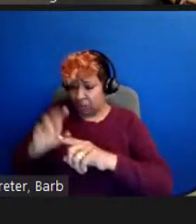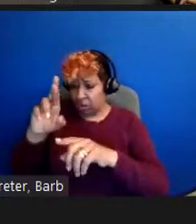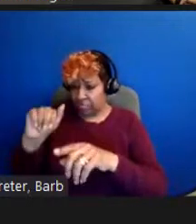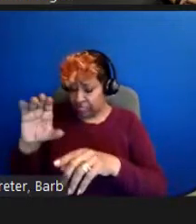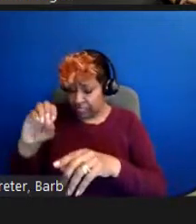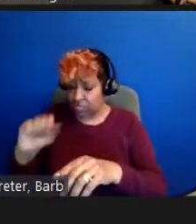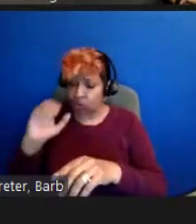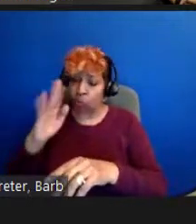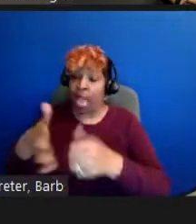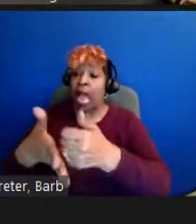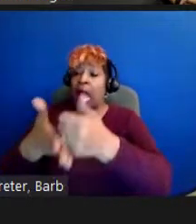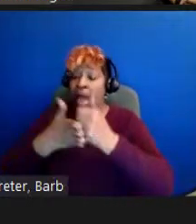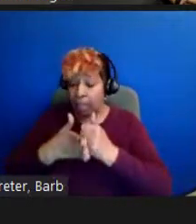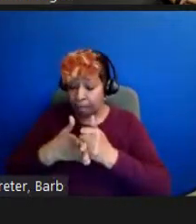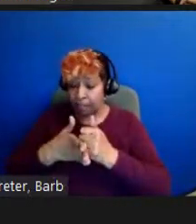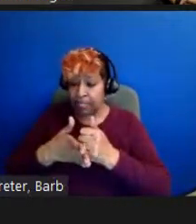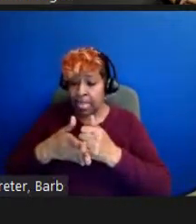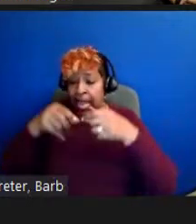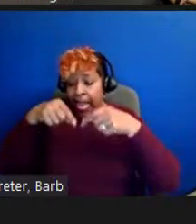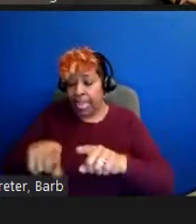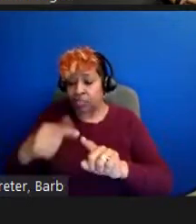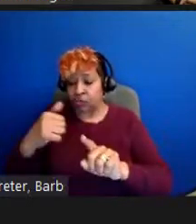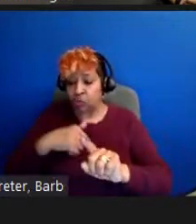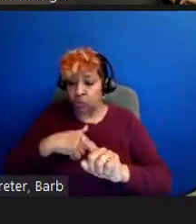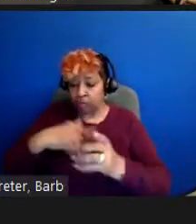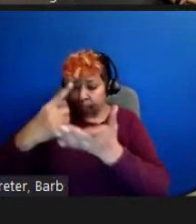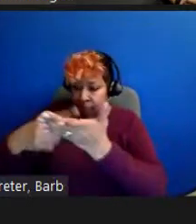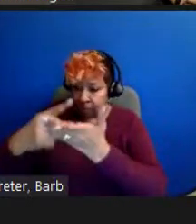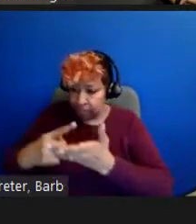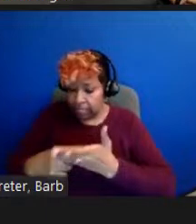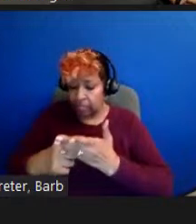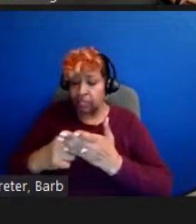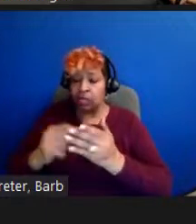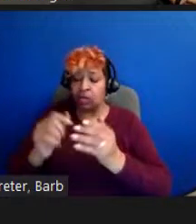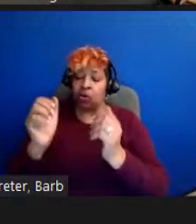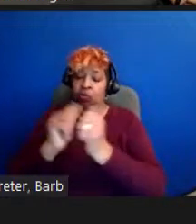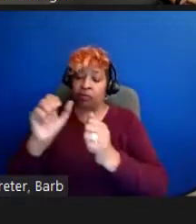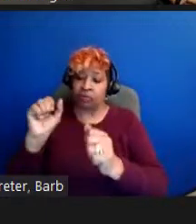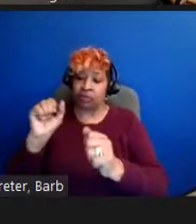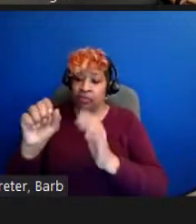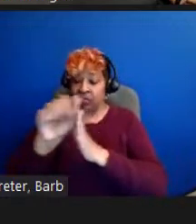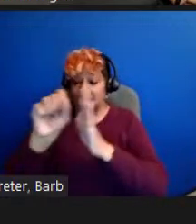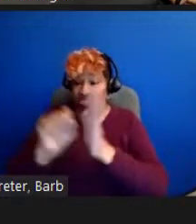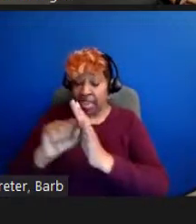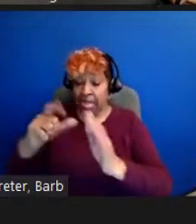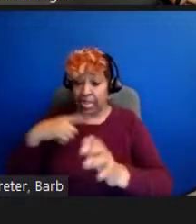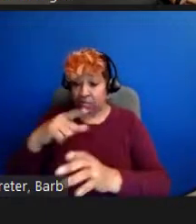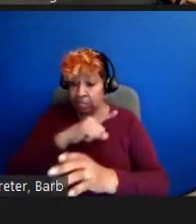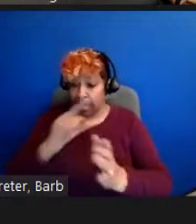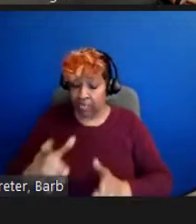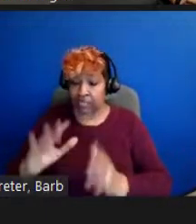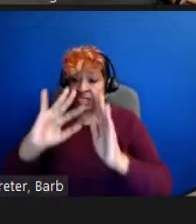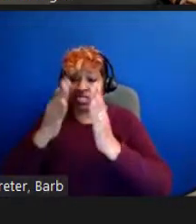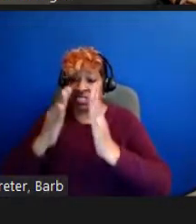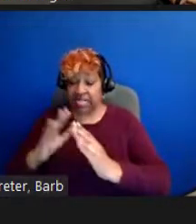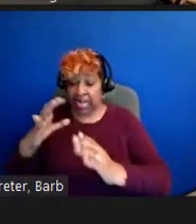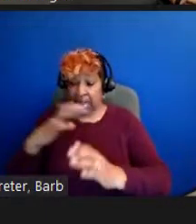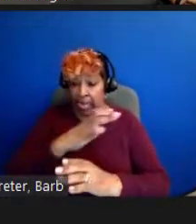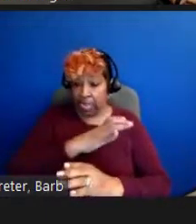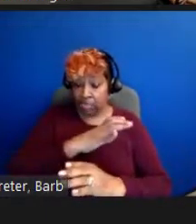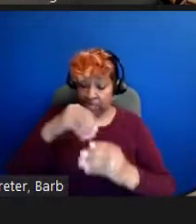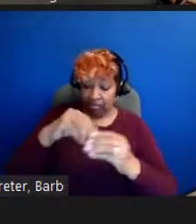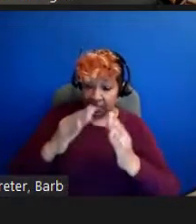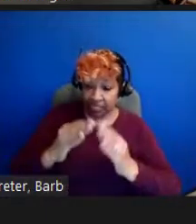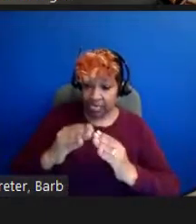as we resonate our discussions with the state legislature, with the city council here within the city, and with